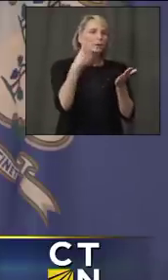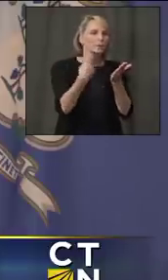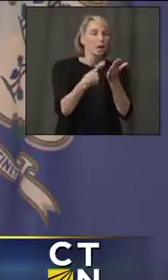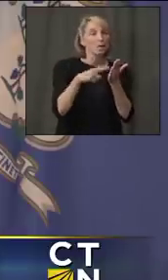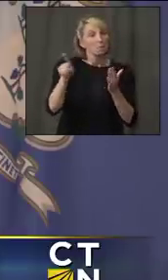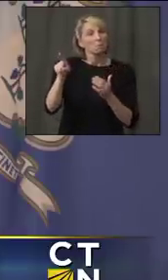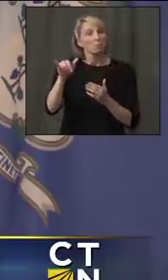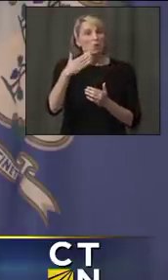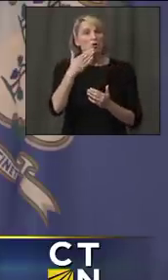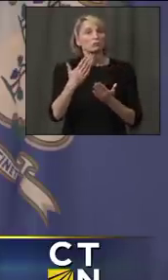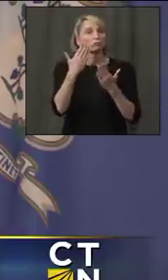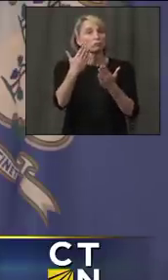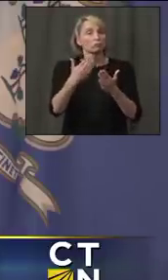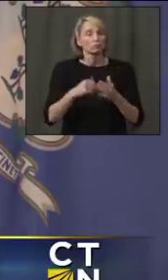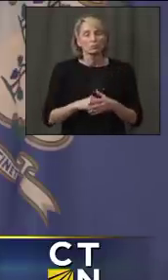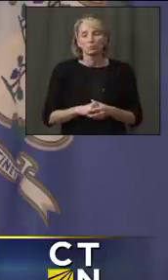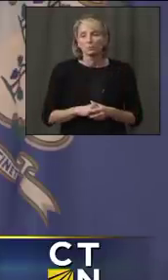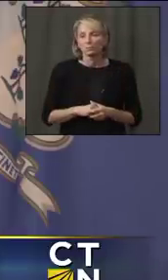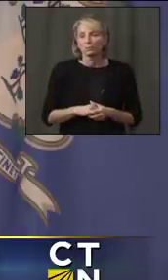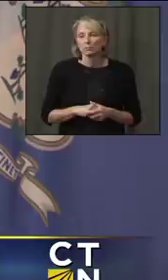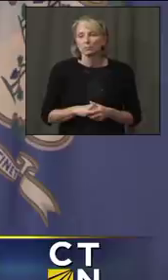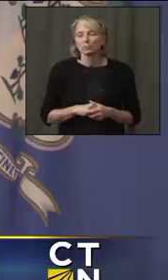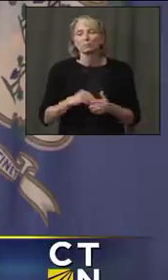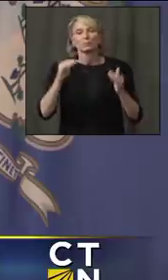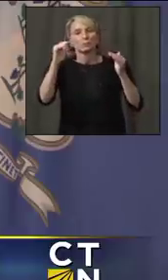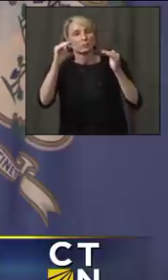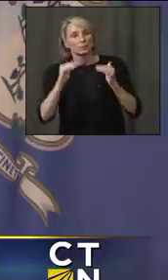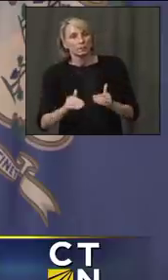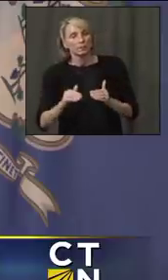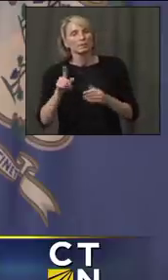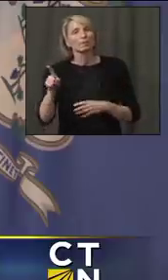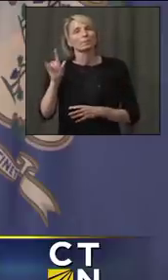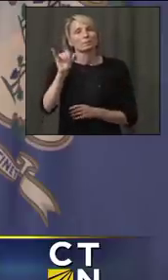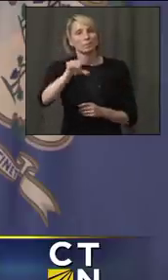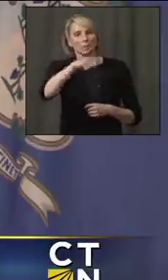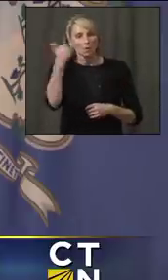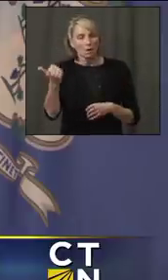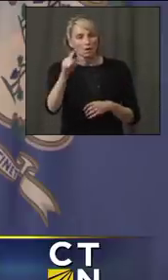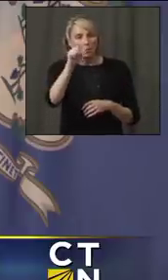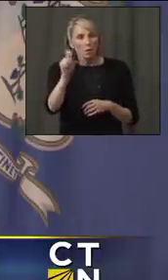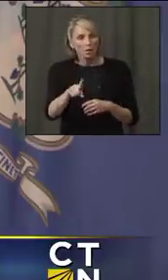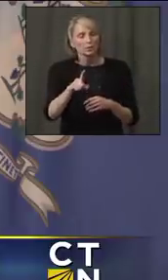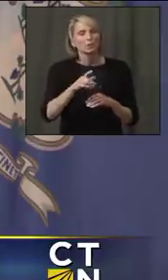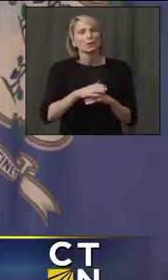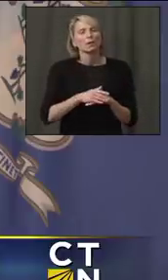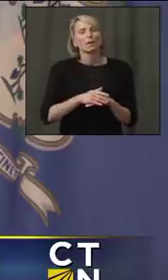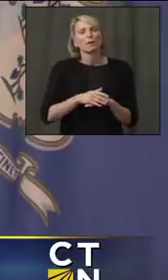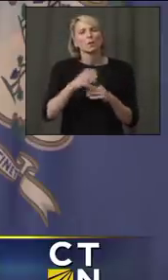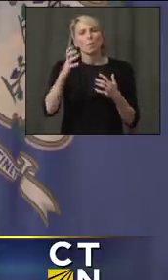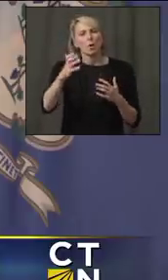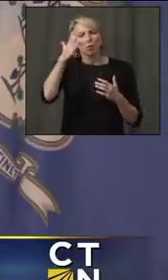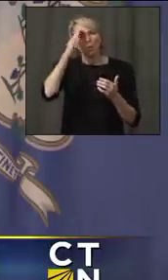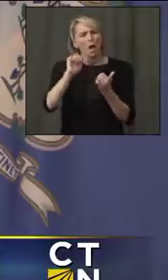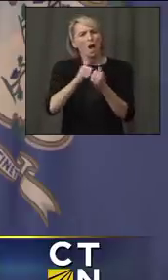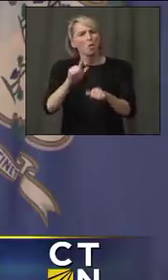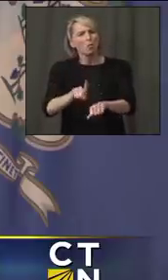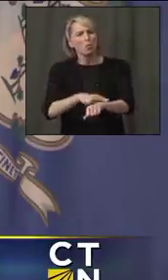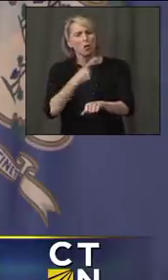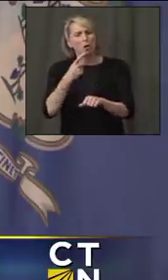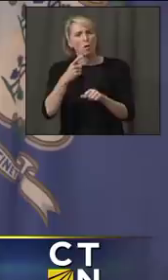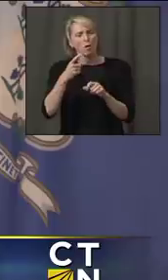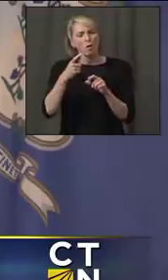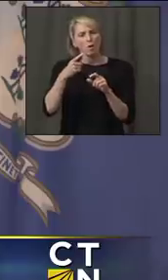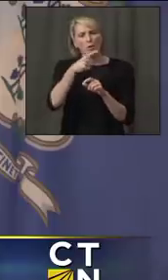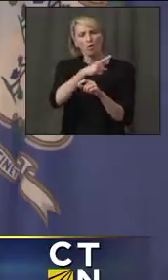And a reader question for you also. How long will the recommendation stand